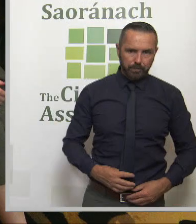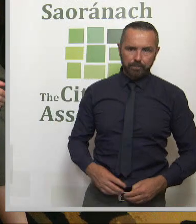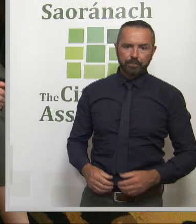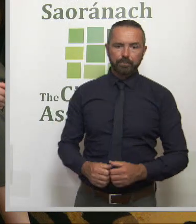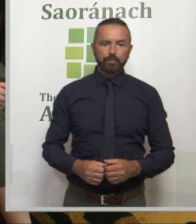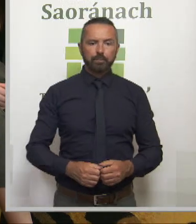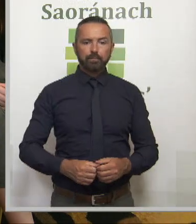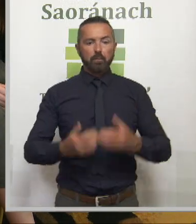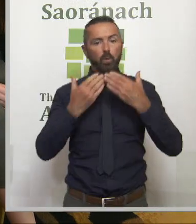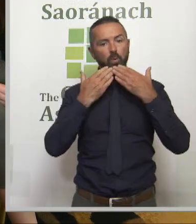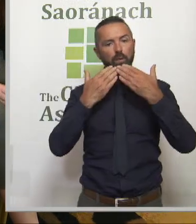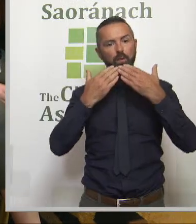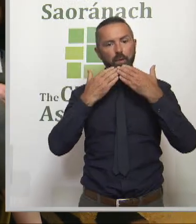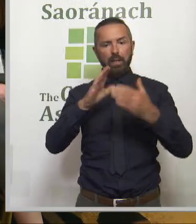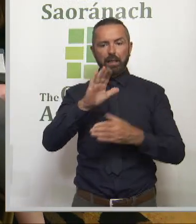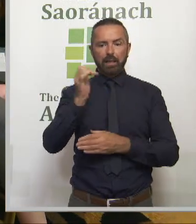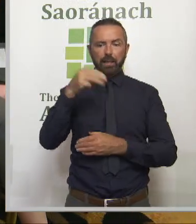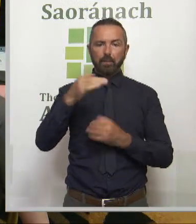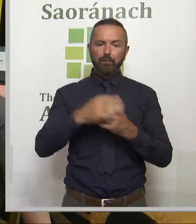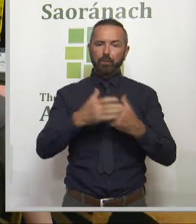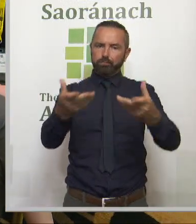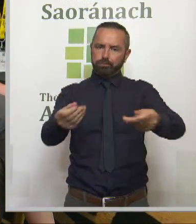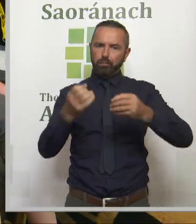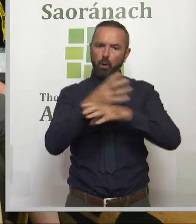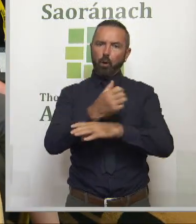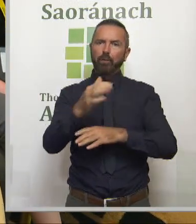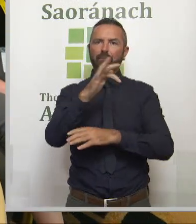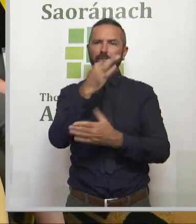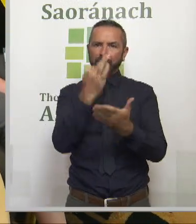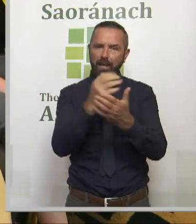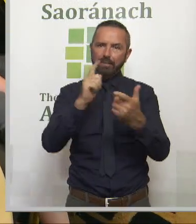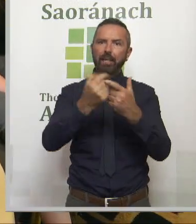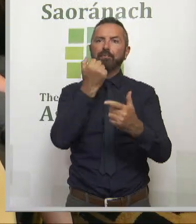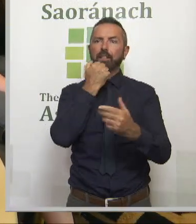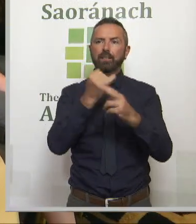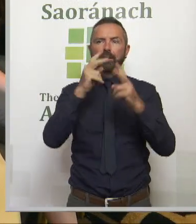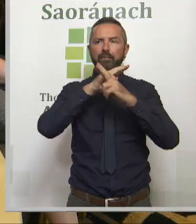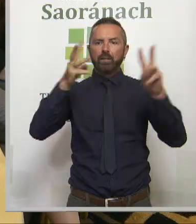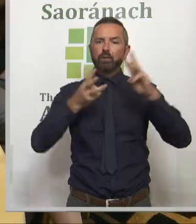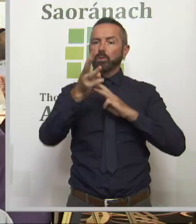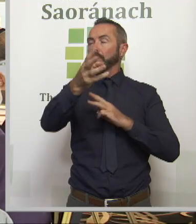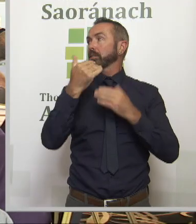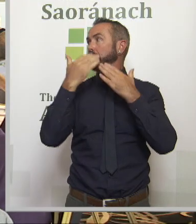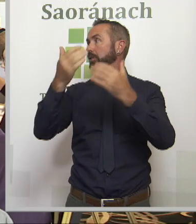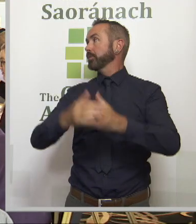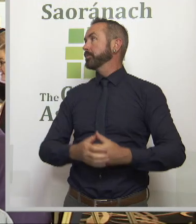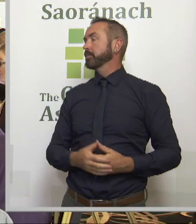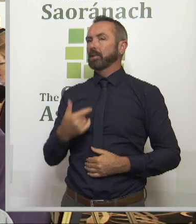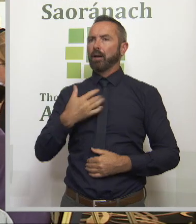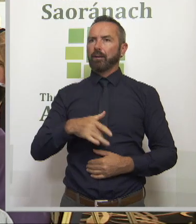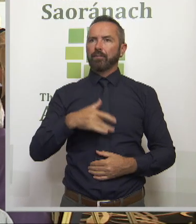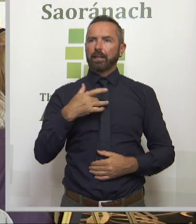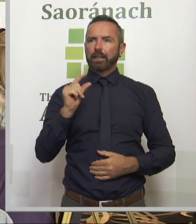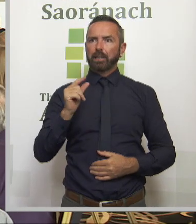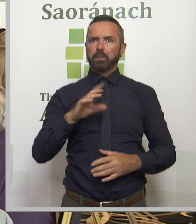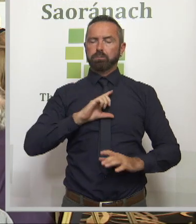Thank you sincerely, Liam, for giving us all those facts and figures in such a visual way. And I'm feeling quite despondent,